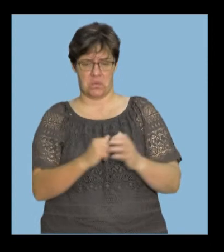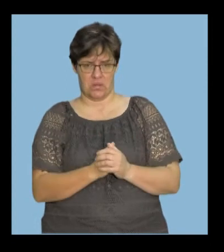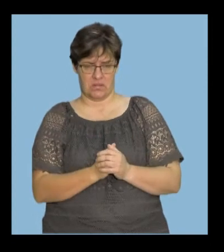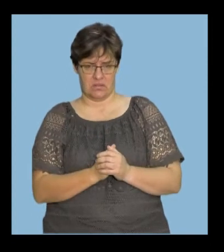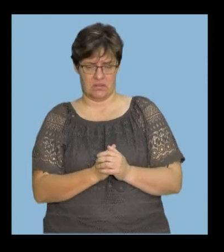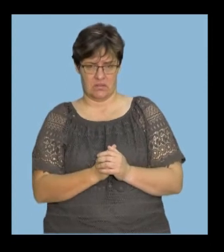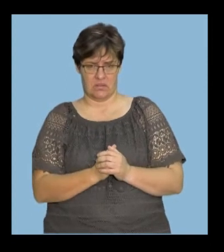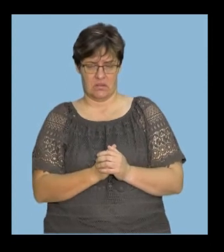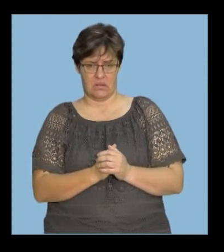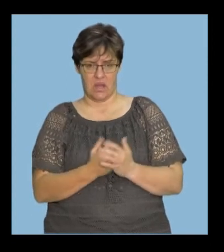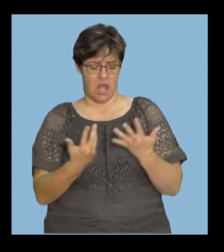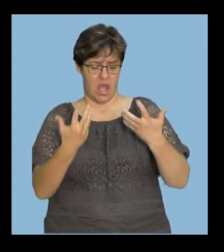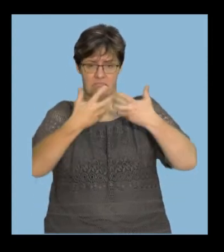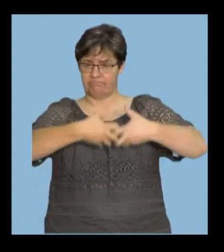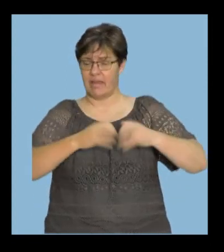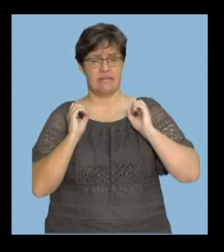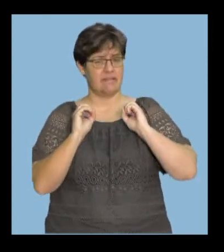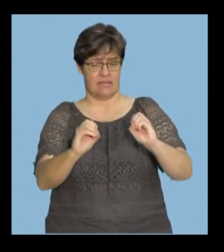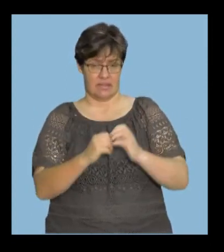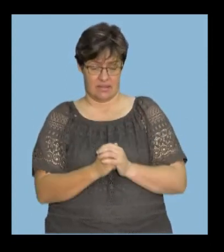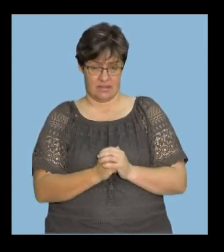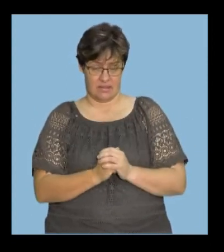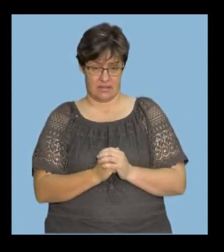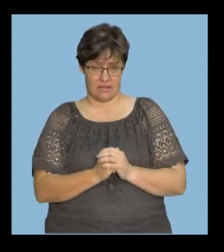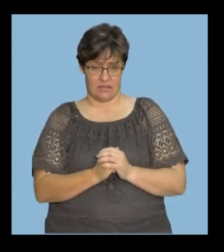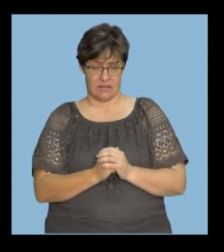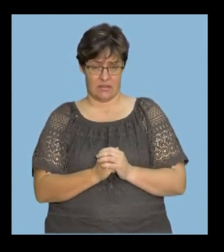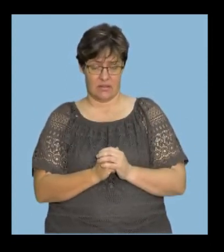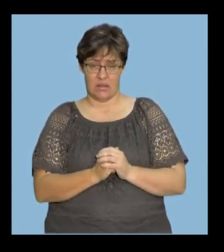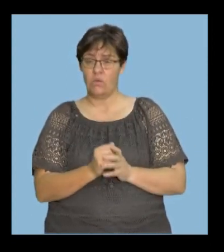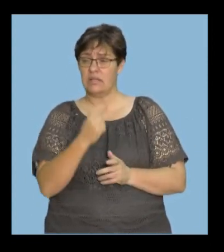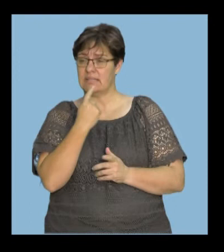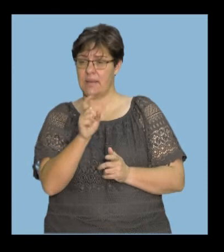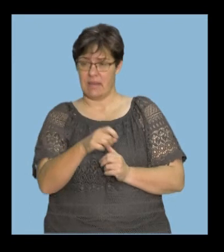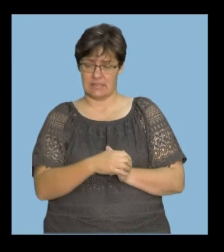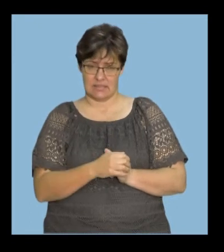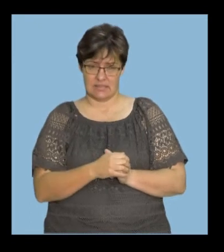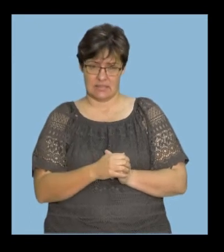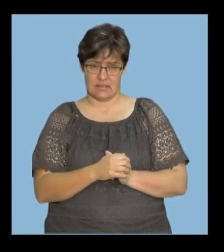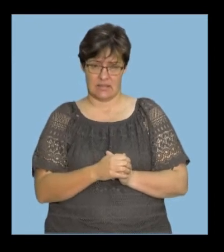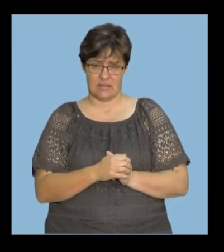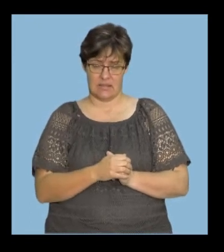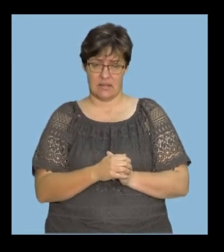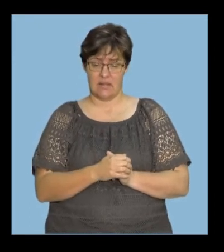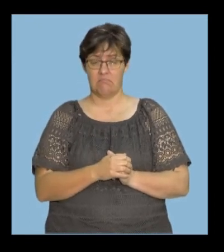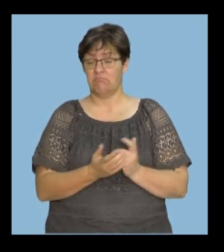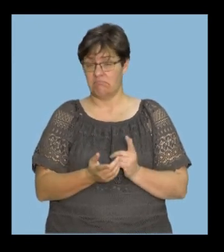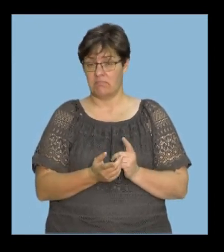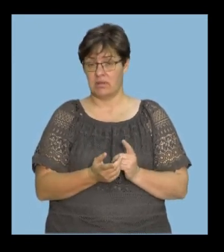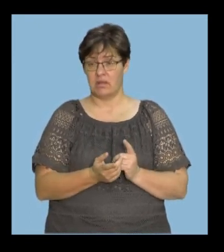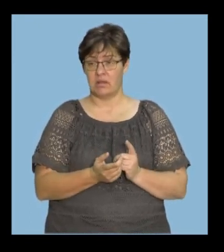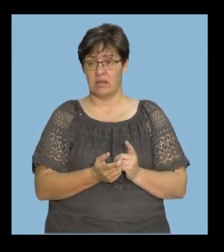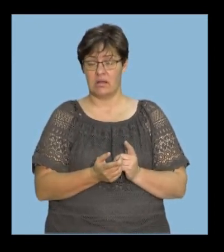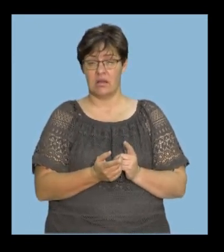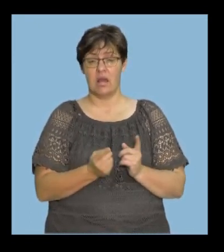no intersection between X and Y. We would have to say that the number of